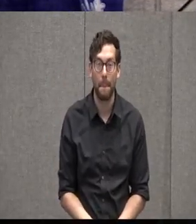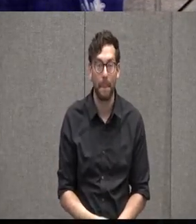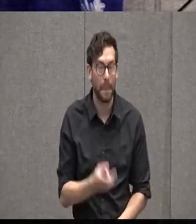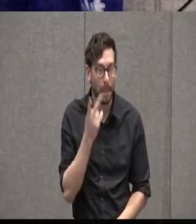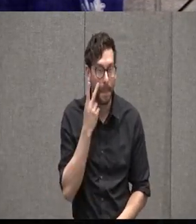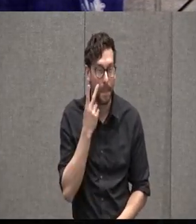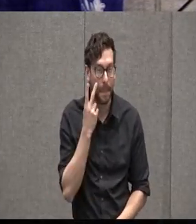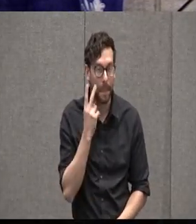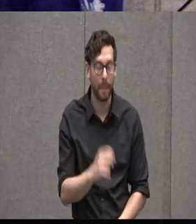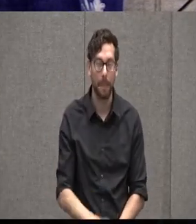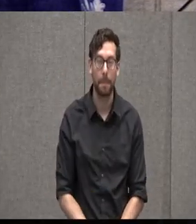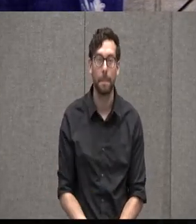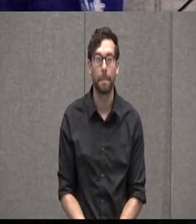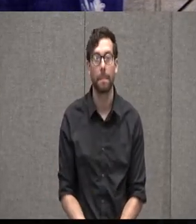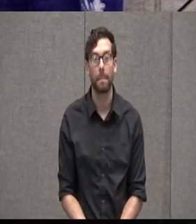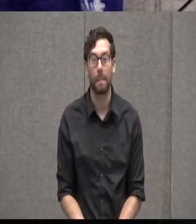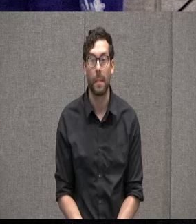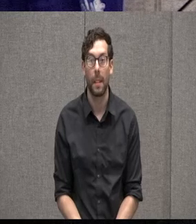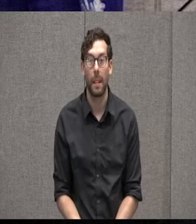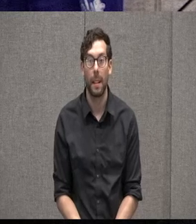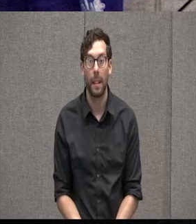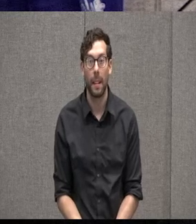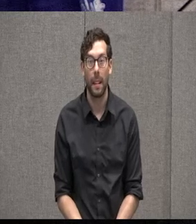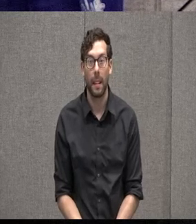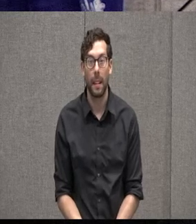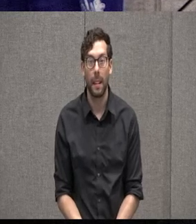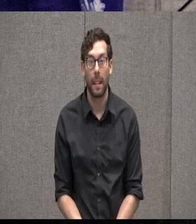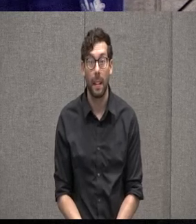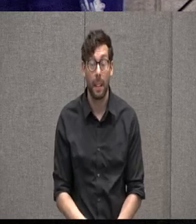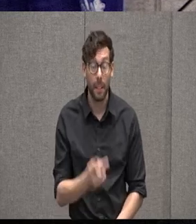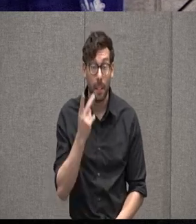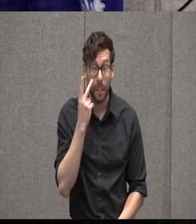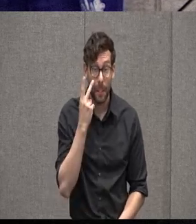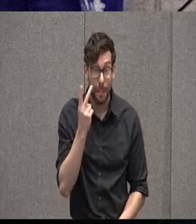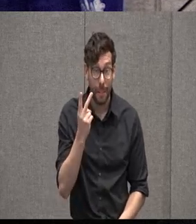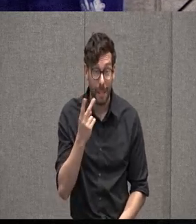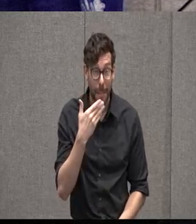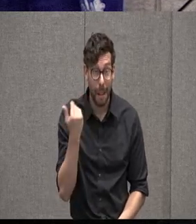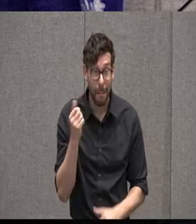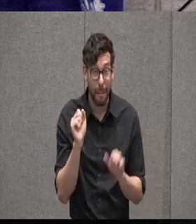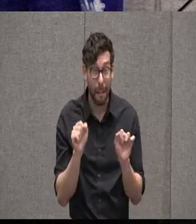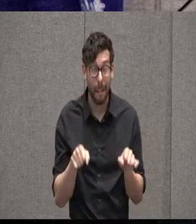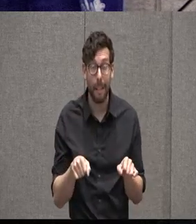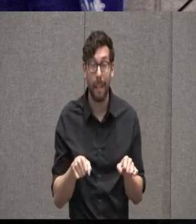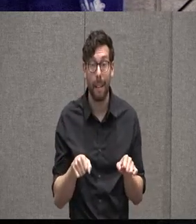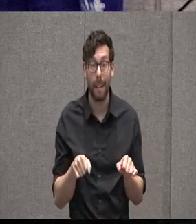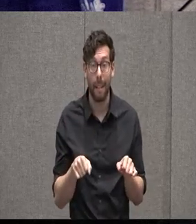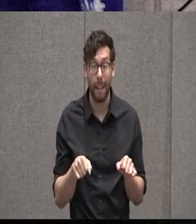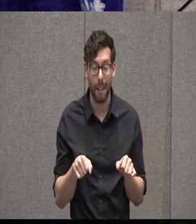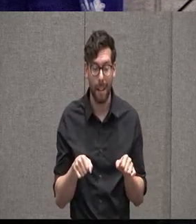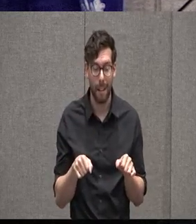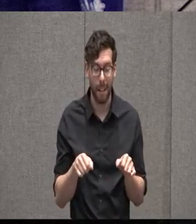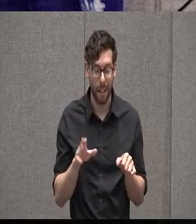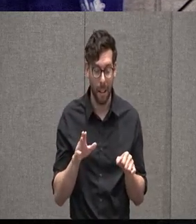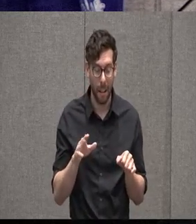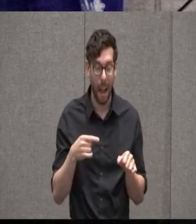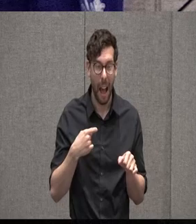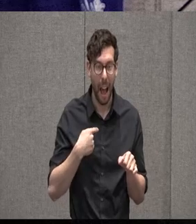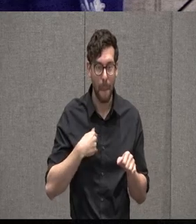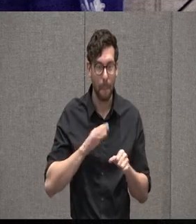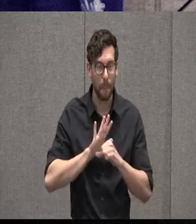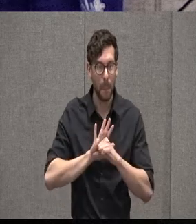this better. So this side, do you see that better? I am repelling,